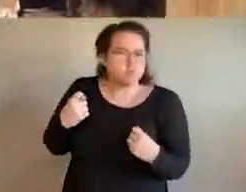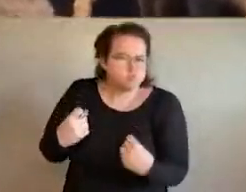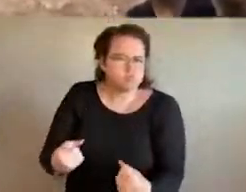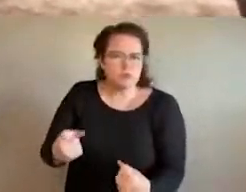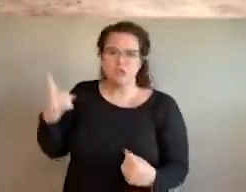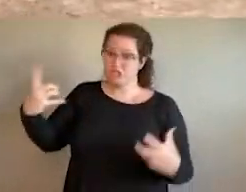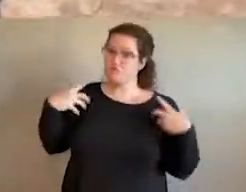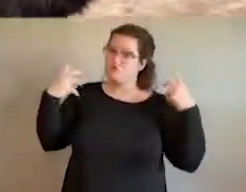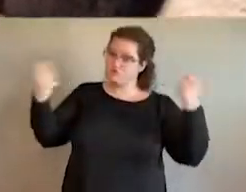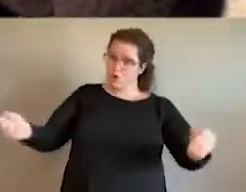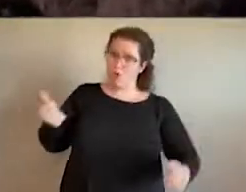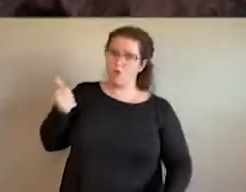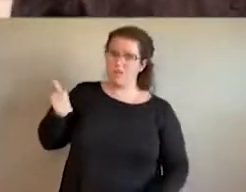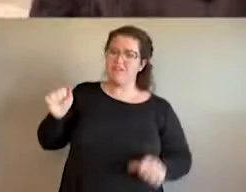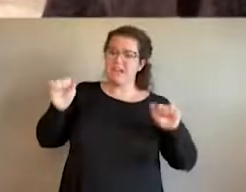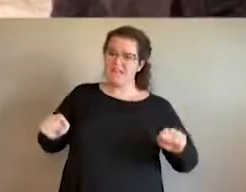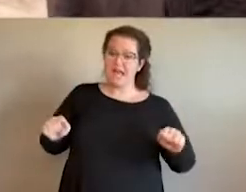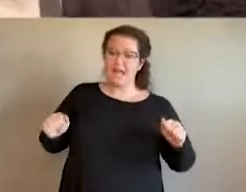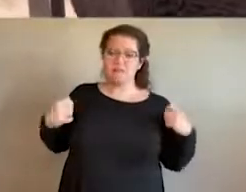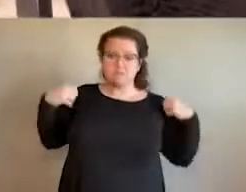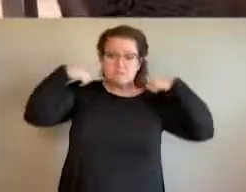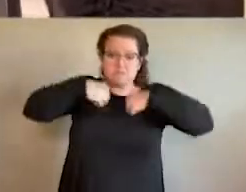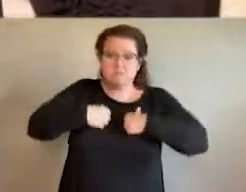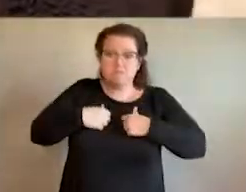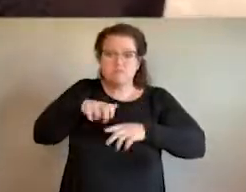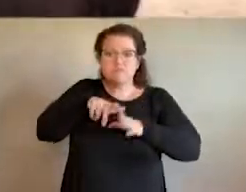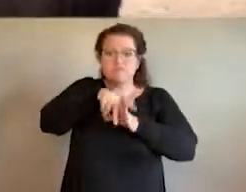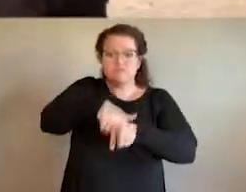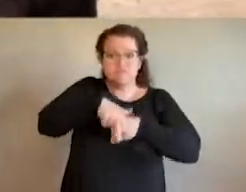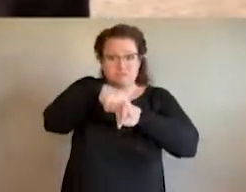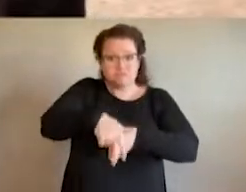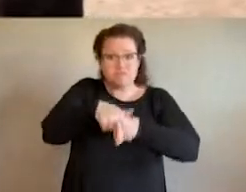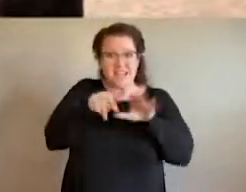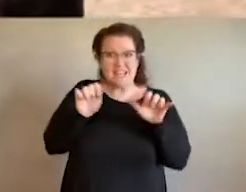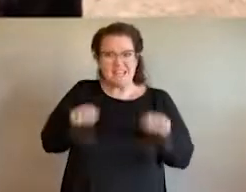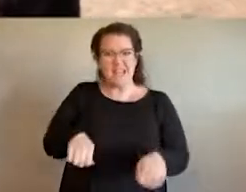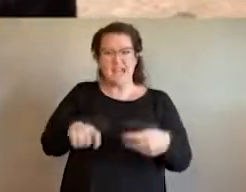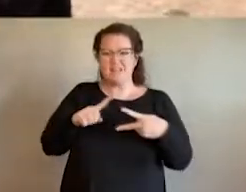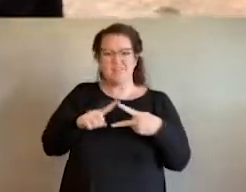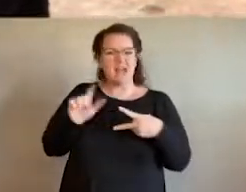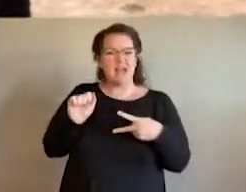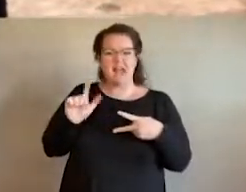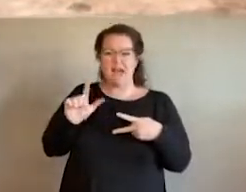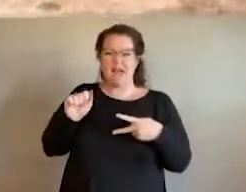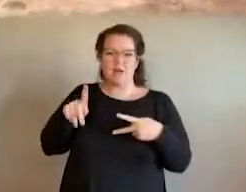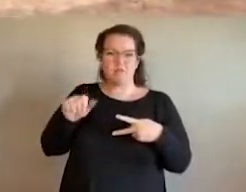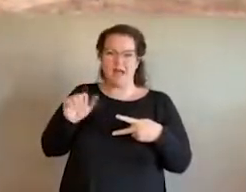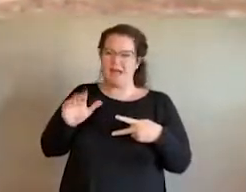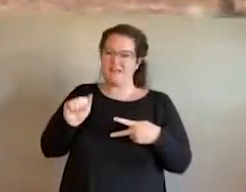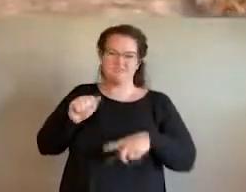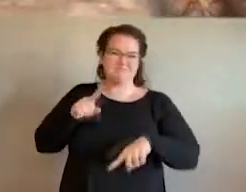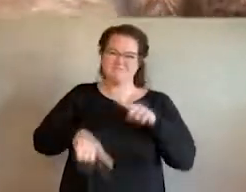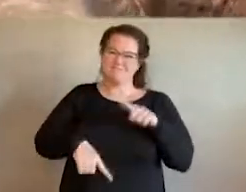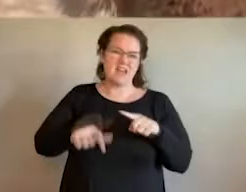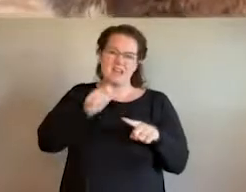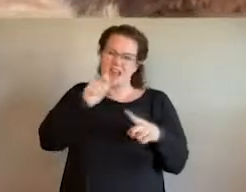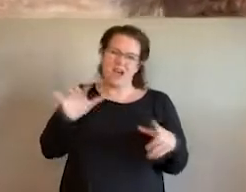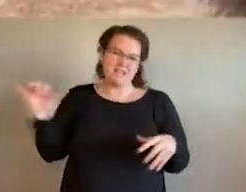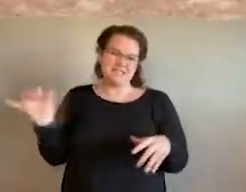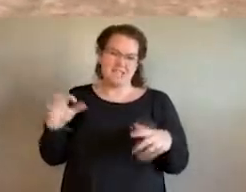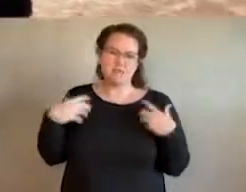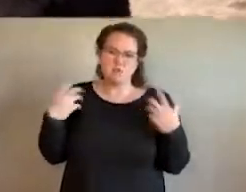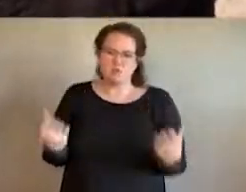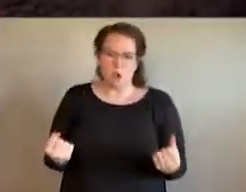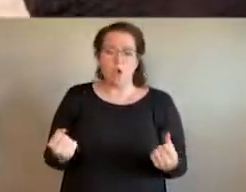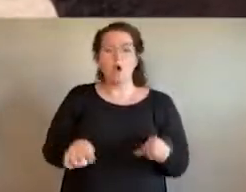back. She's very strong. She can pull things. People can ride her. Whereas these guys, they don't have that really strong back. And they have a lot stronger flocking